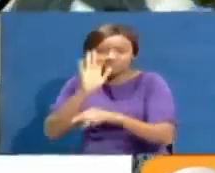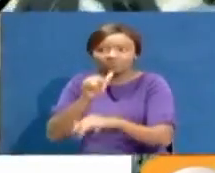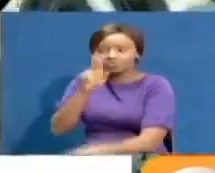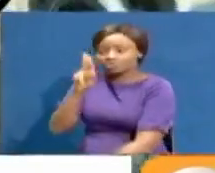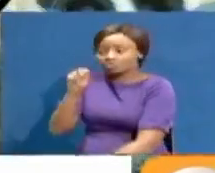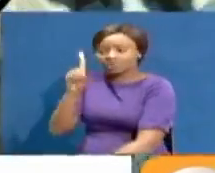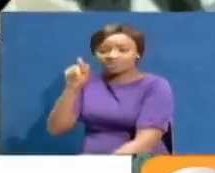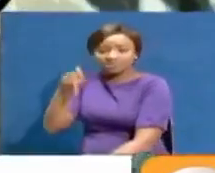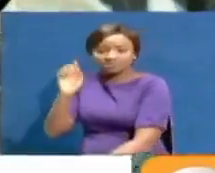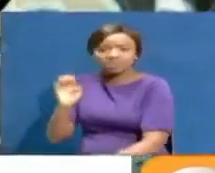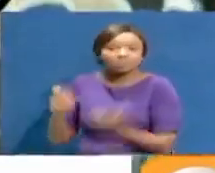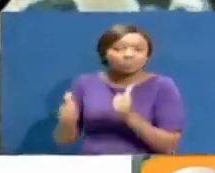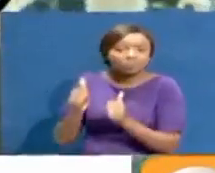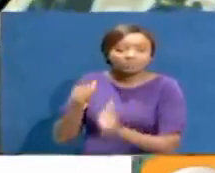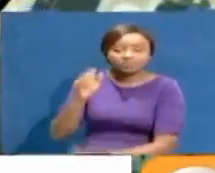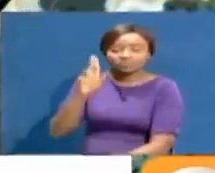Partnership,